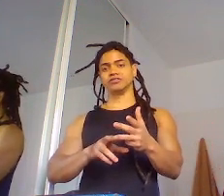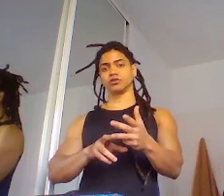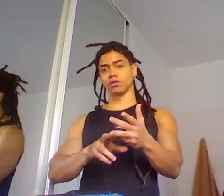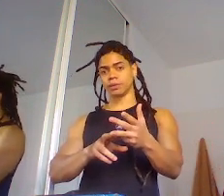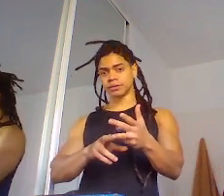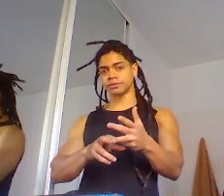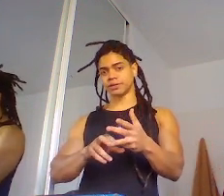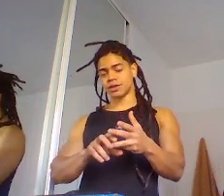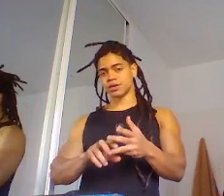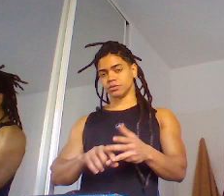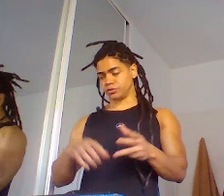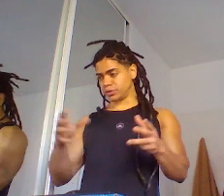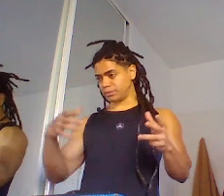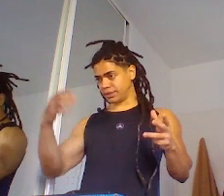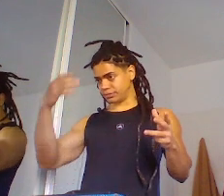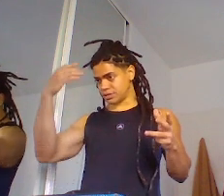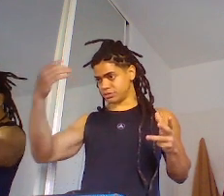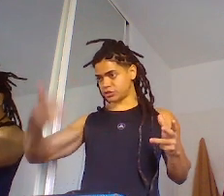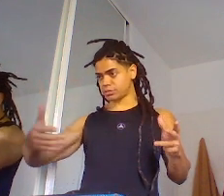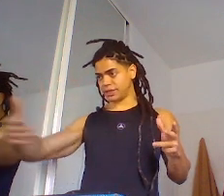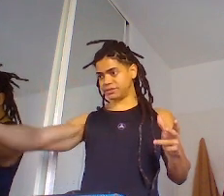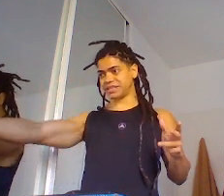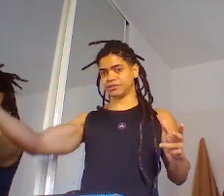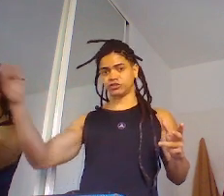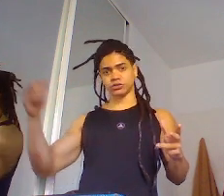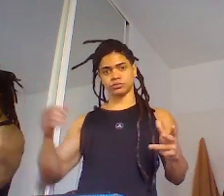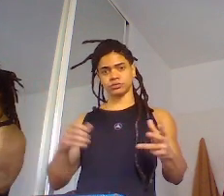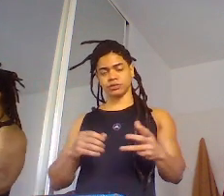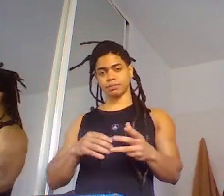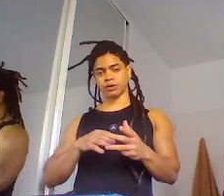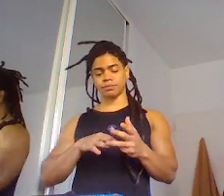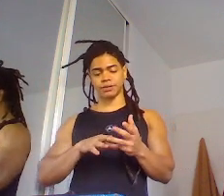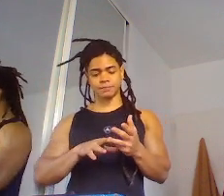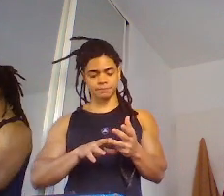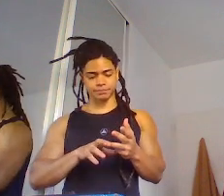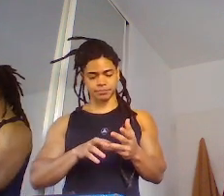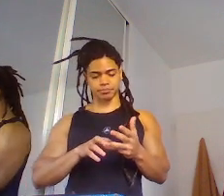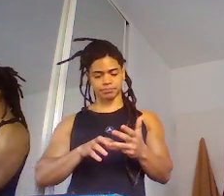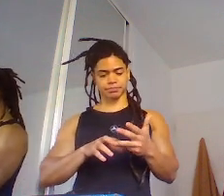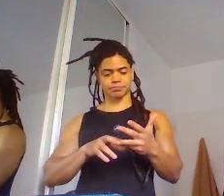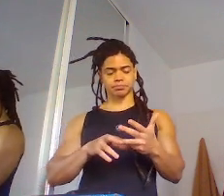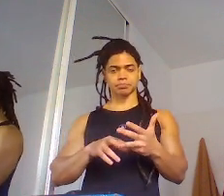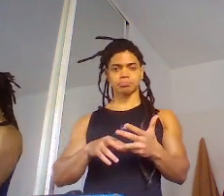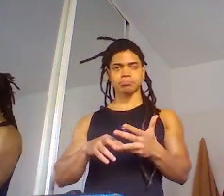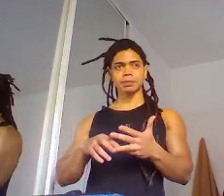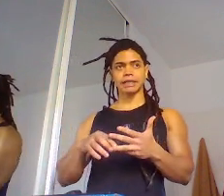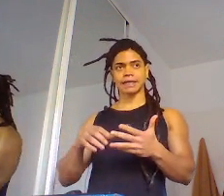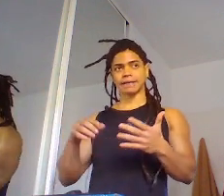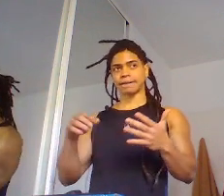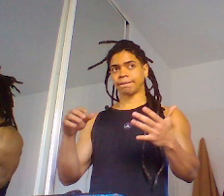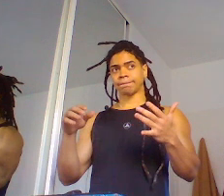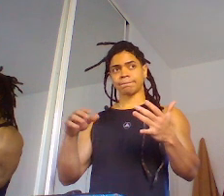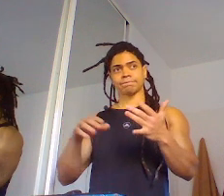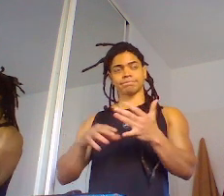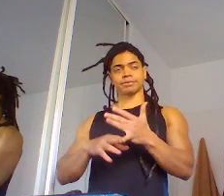leasehold installments when you want to make some extensions on a property.